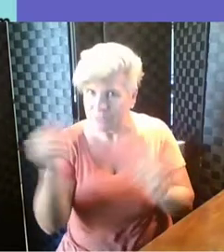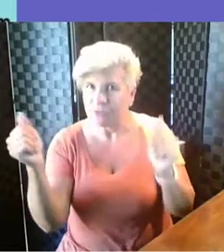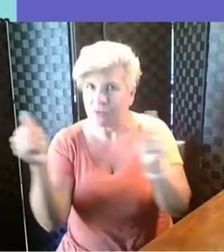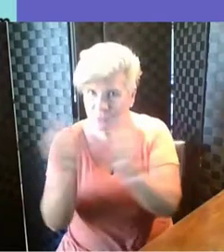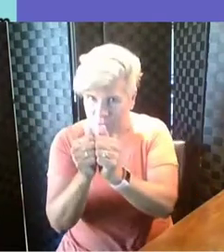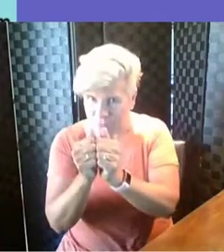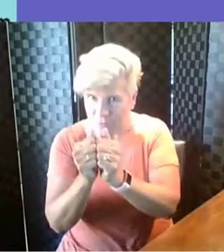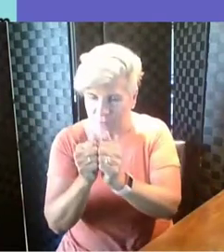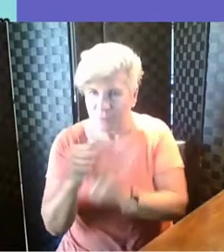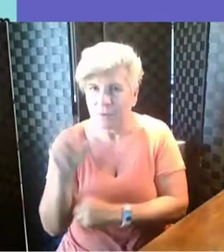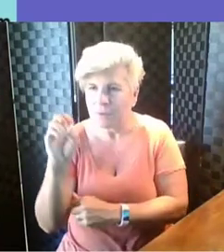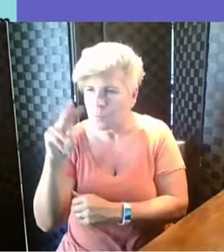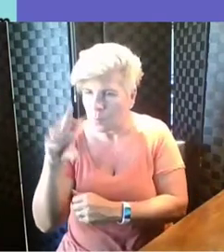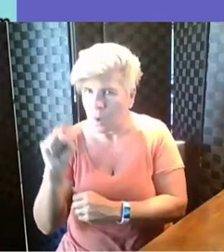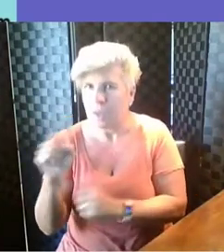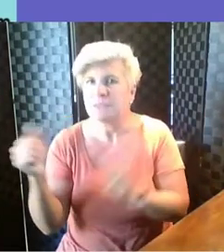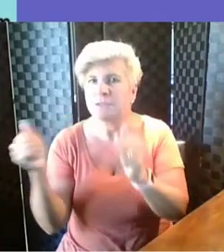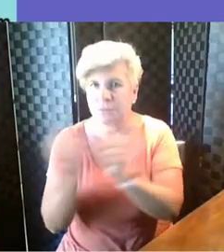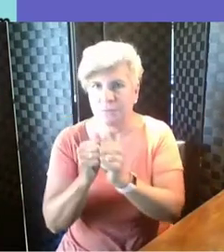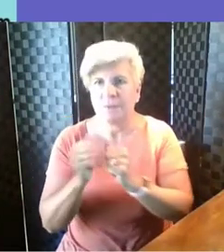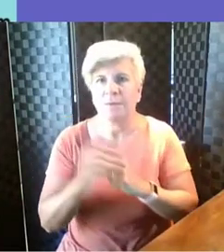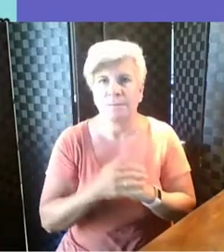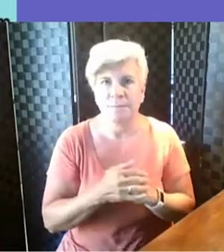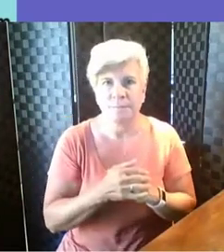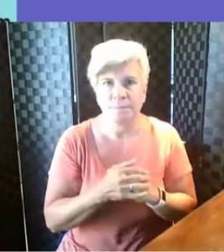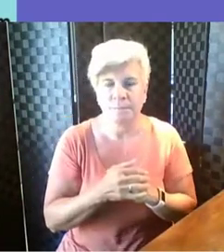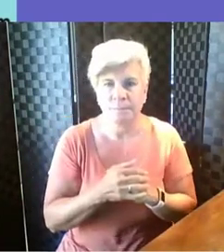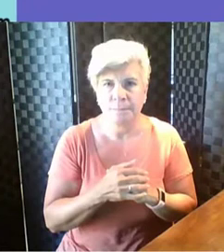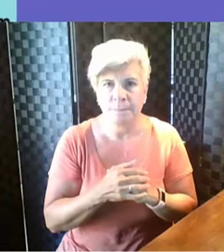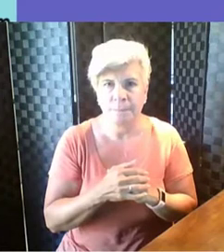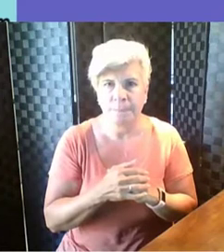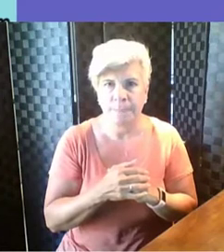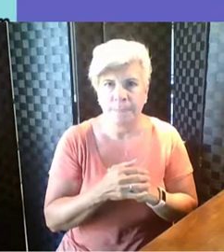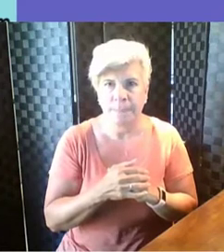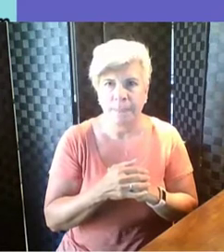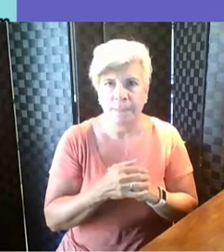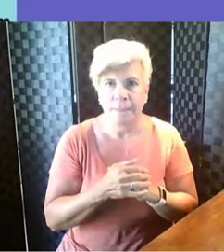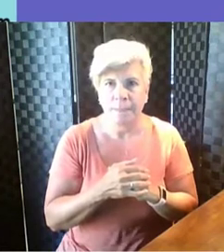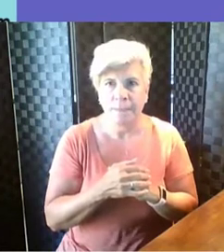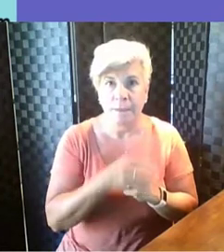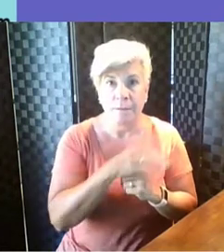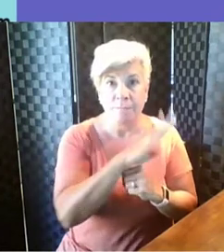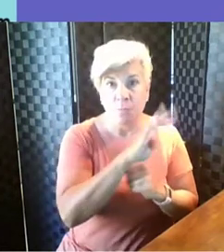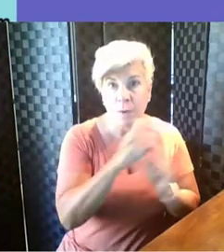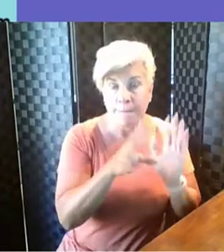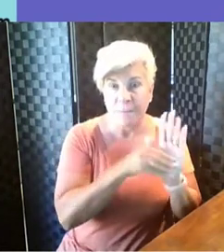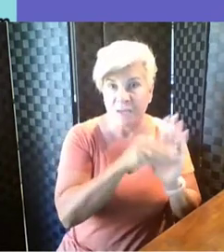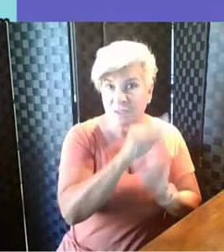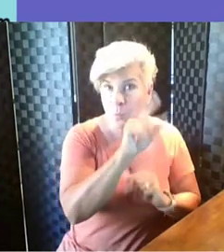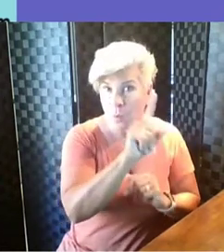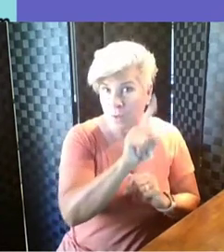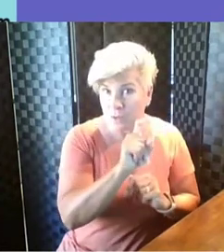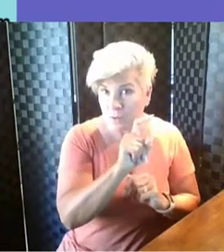tens. And then, of course, our ones. Okay, here we go. 400 plus 100.